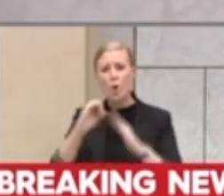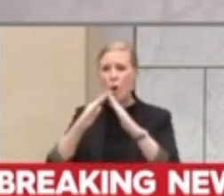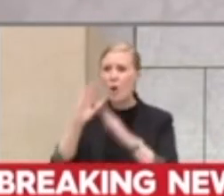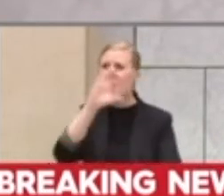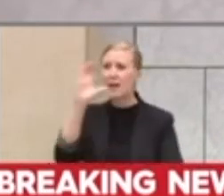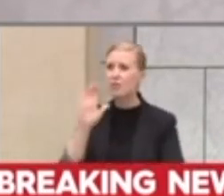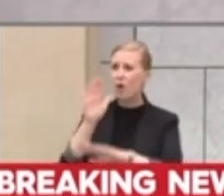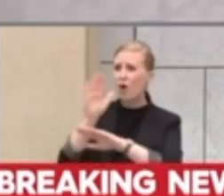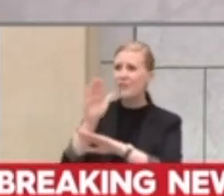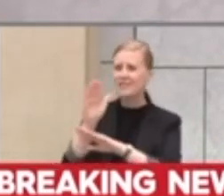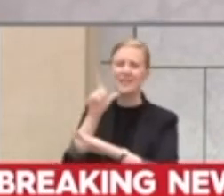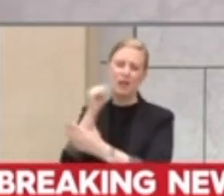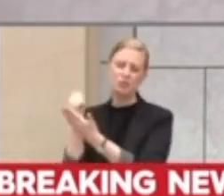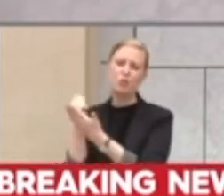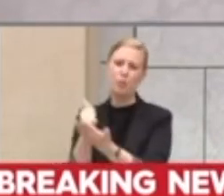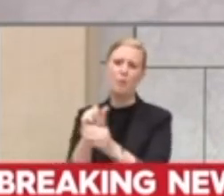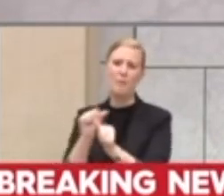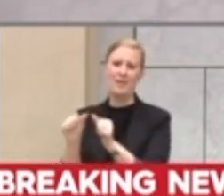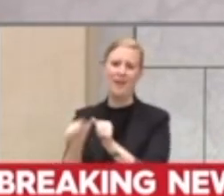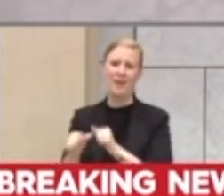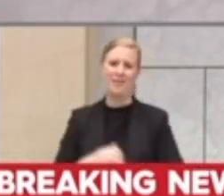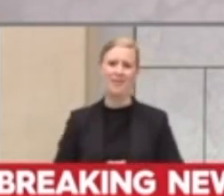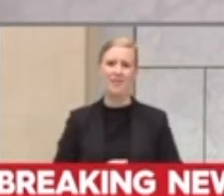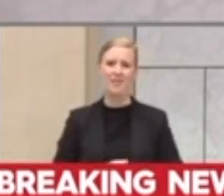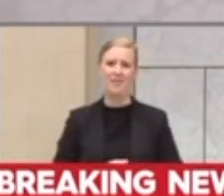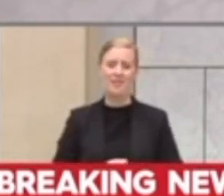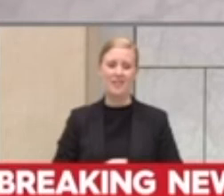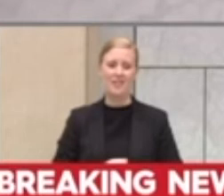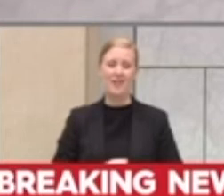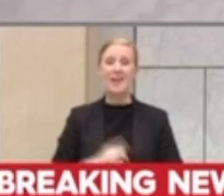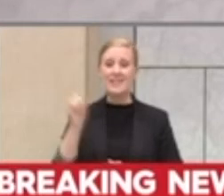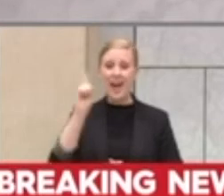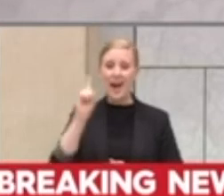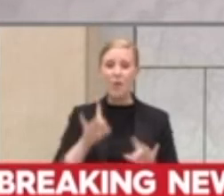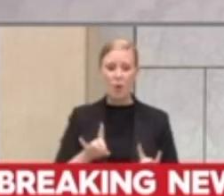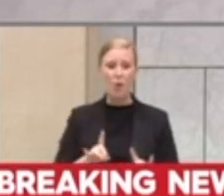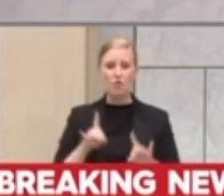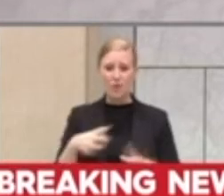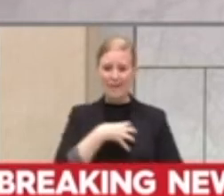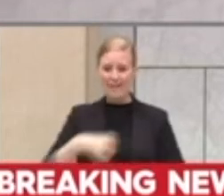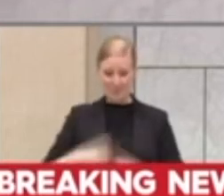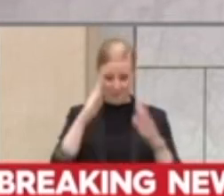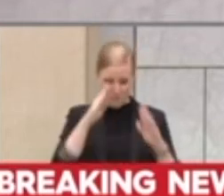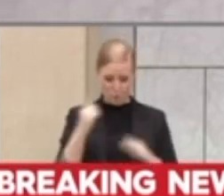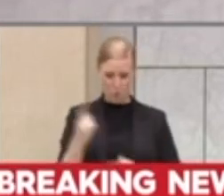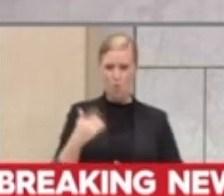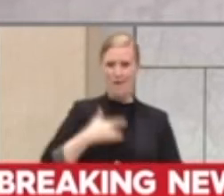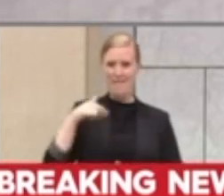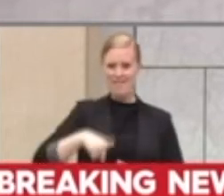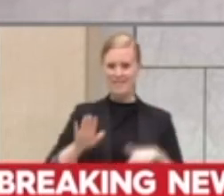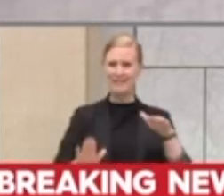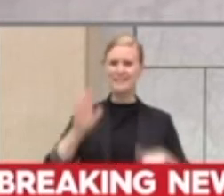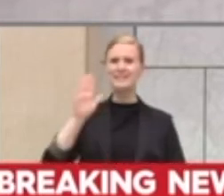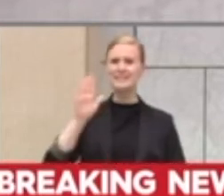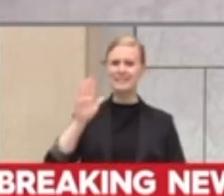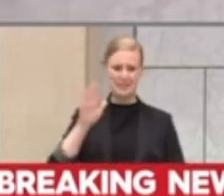are in your home countries. At this time, Australia must focus on its citizens and its residents to ensure that we can maximise